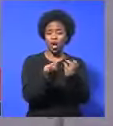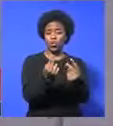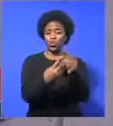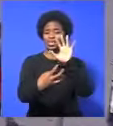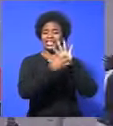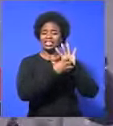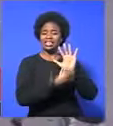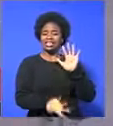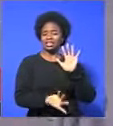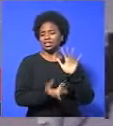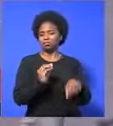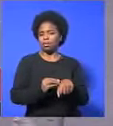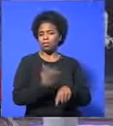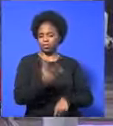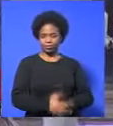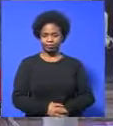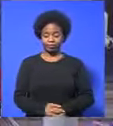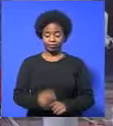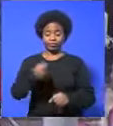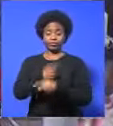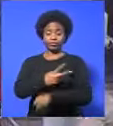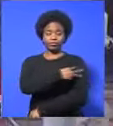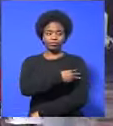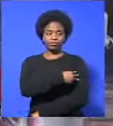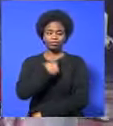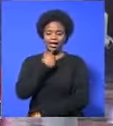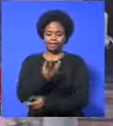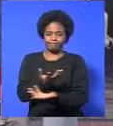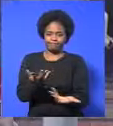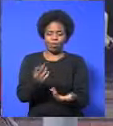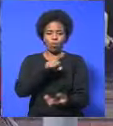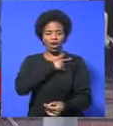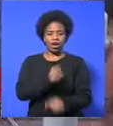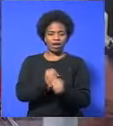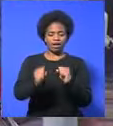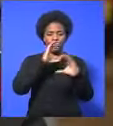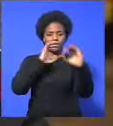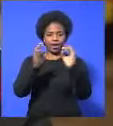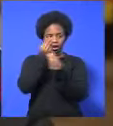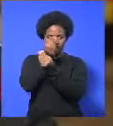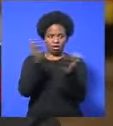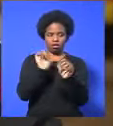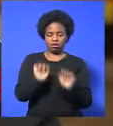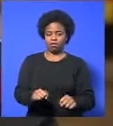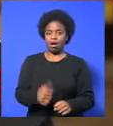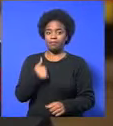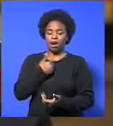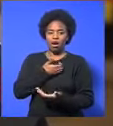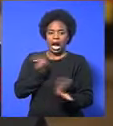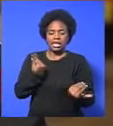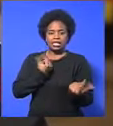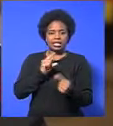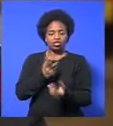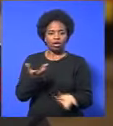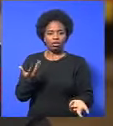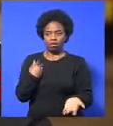are lashing out at the taxi bosses, saying their strike should have been communicated better. really don't know what to do. You